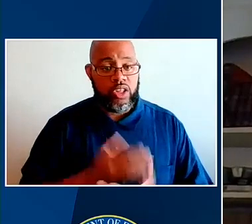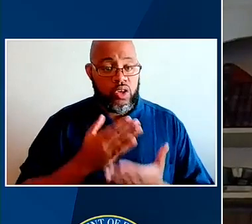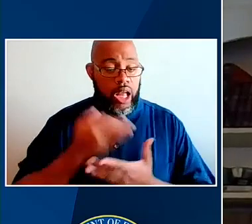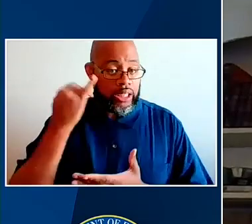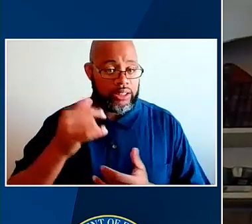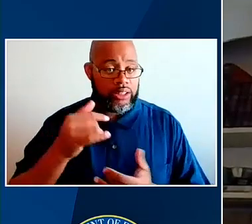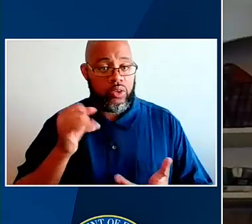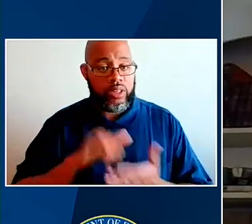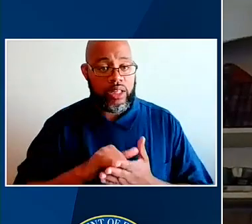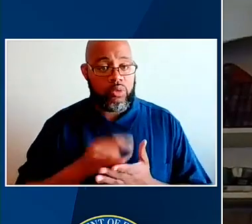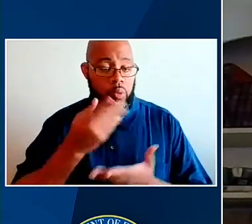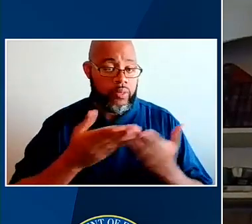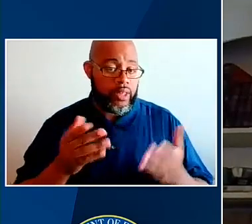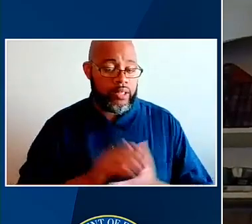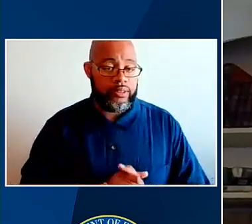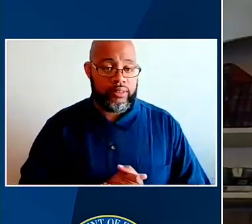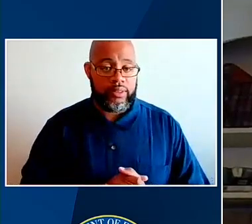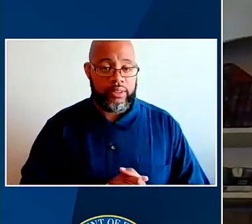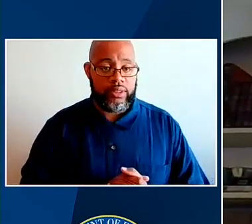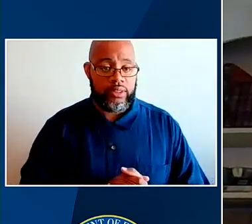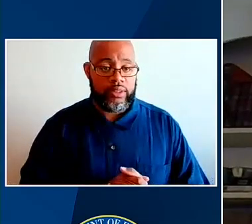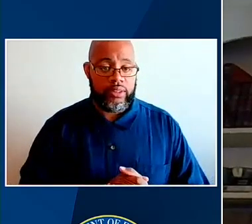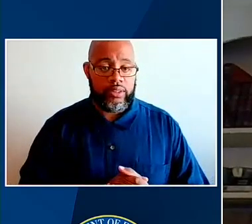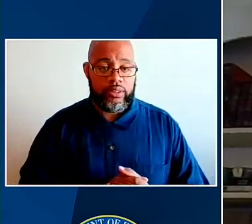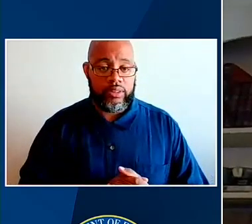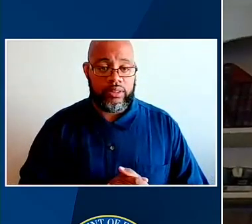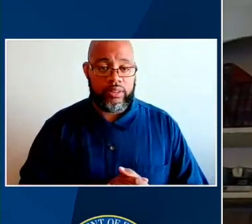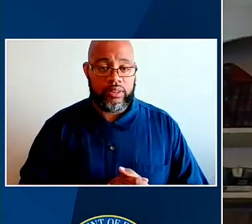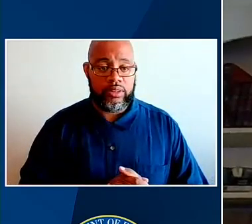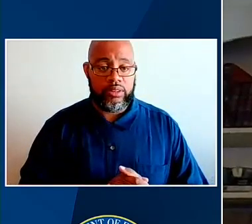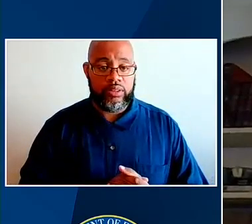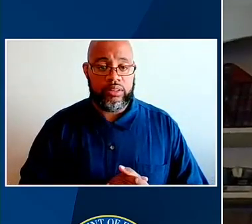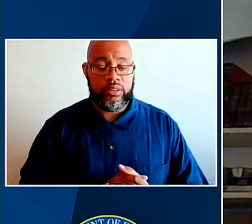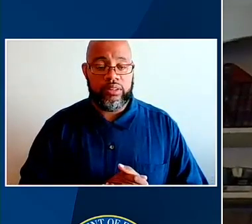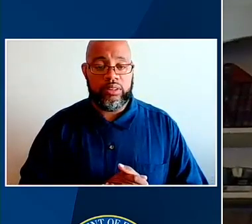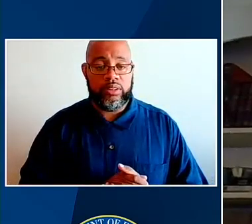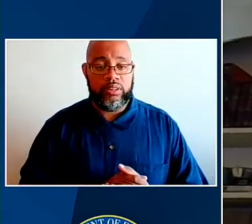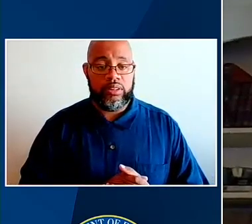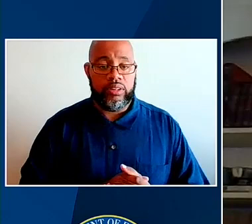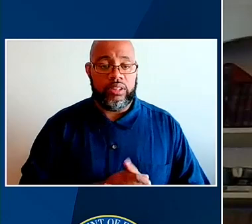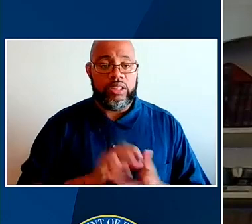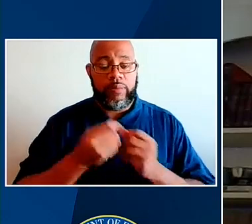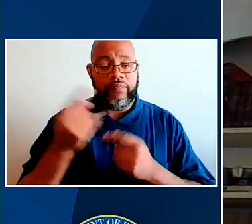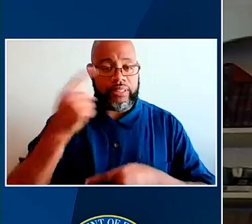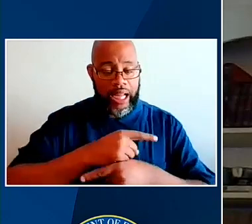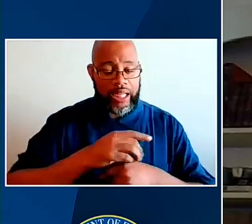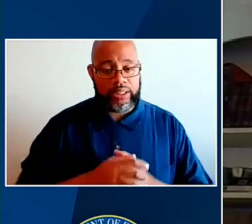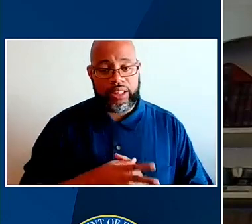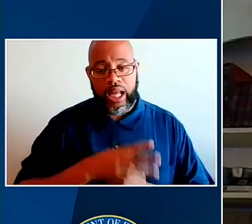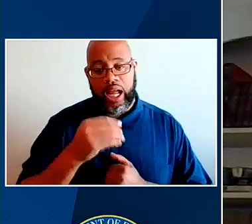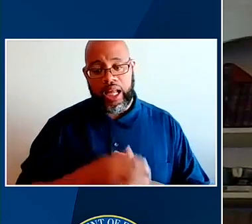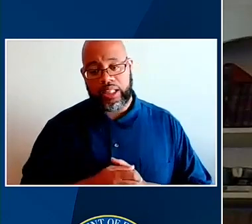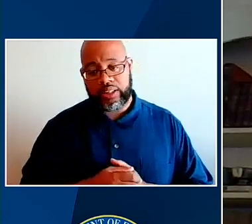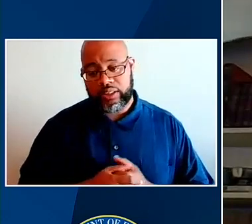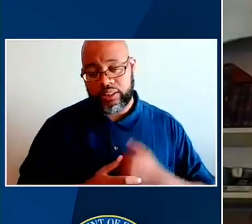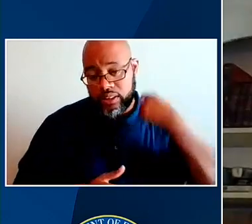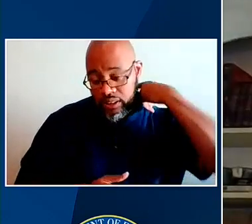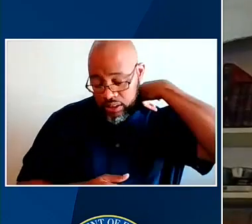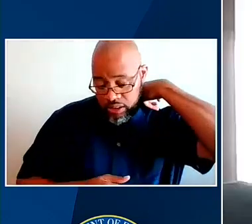So that's one thing. That we made a few tweaks for those number of days and with this